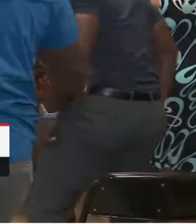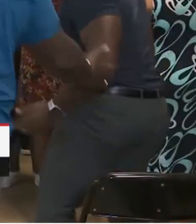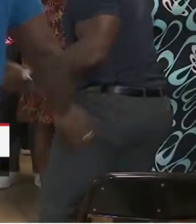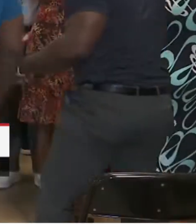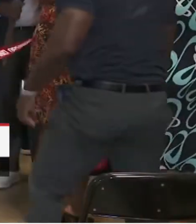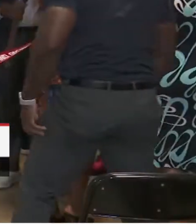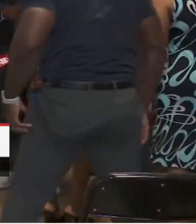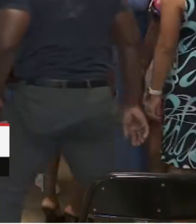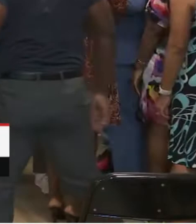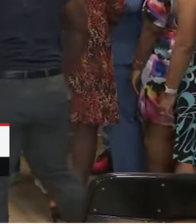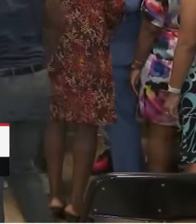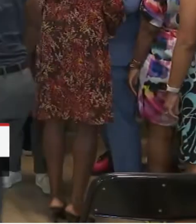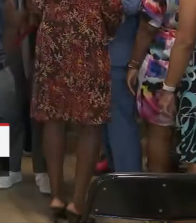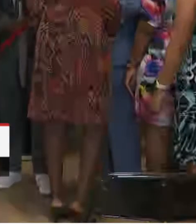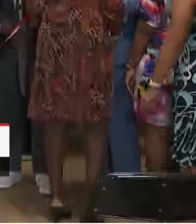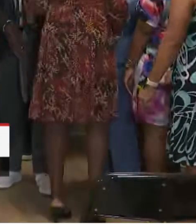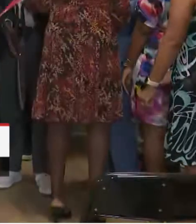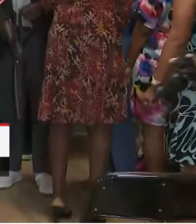Heads in the shot.